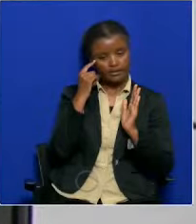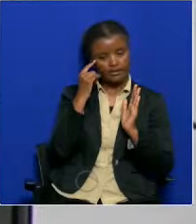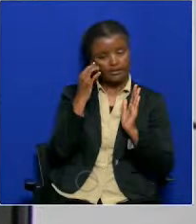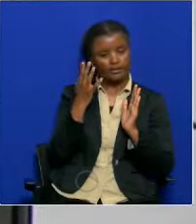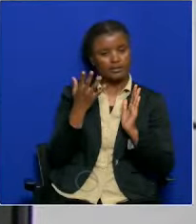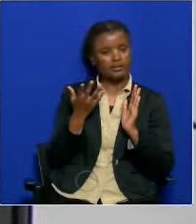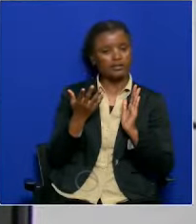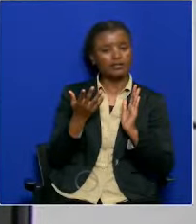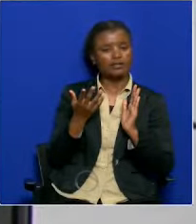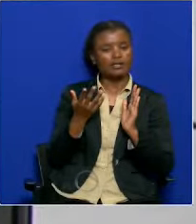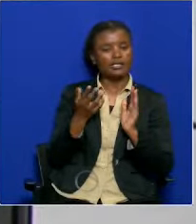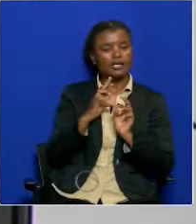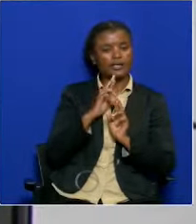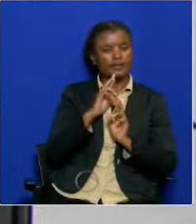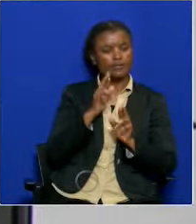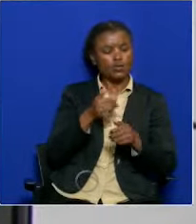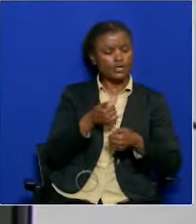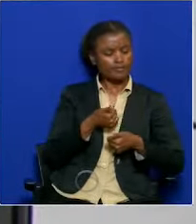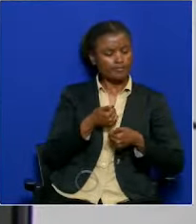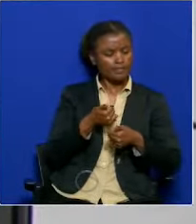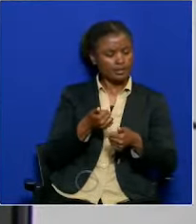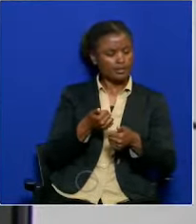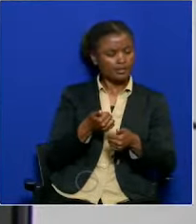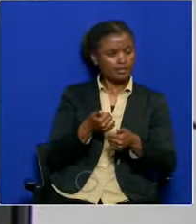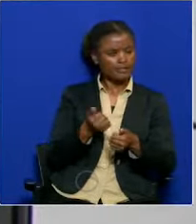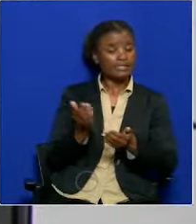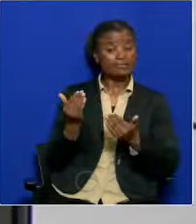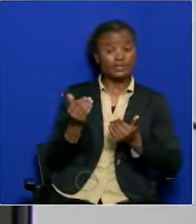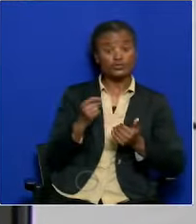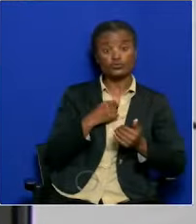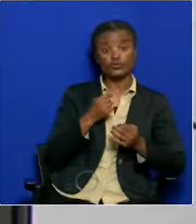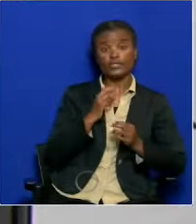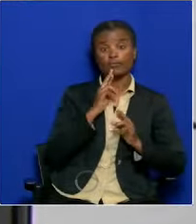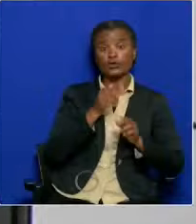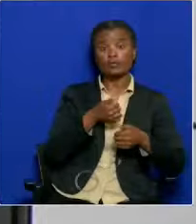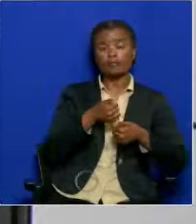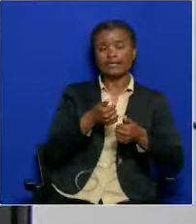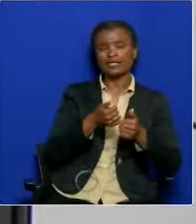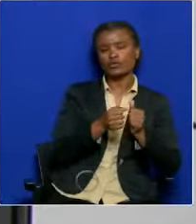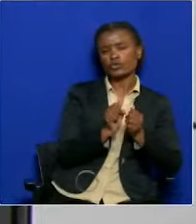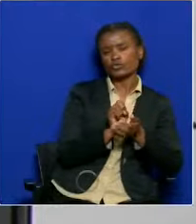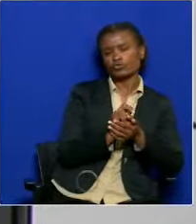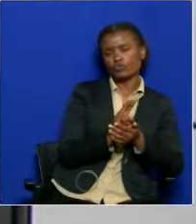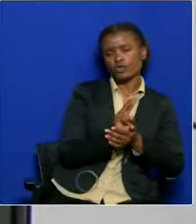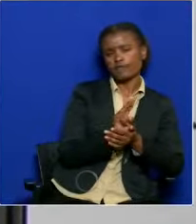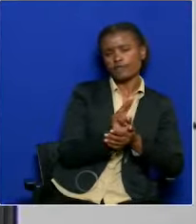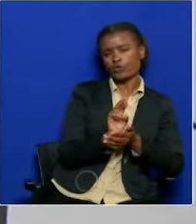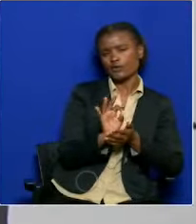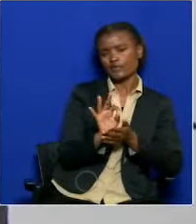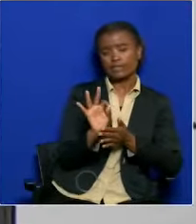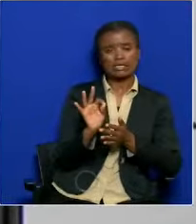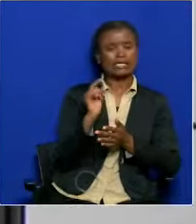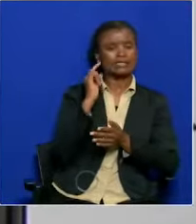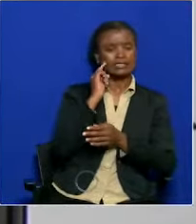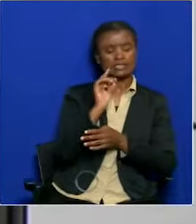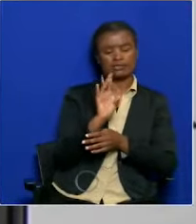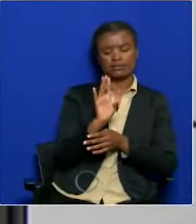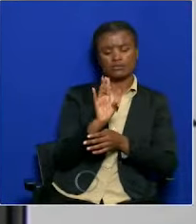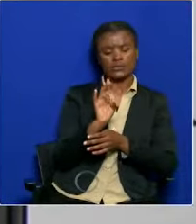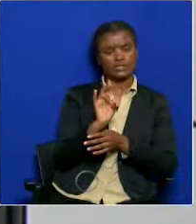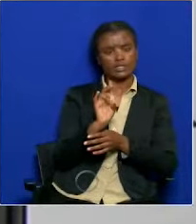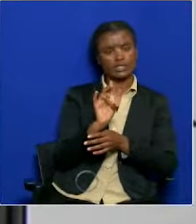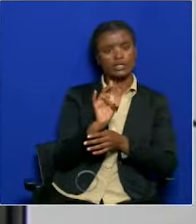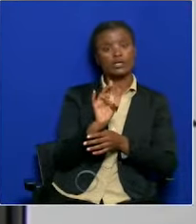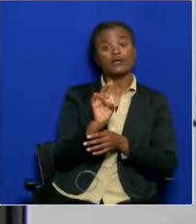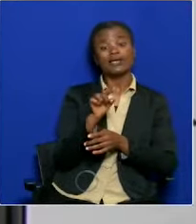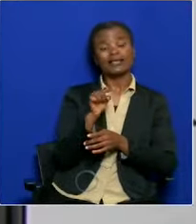12th or the 5th, I can't remember, but we received that Thursday, which by Friday we're supposed to report.